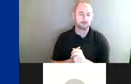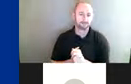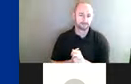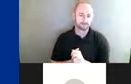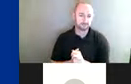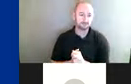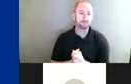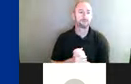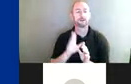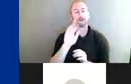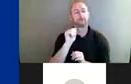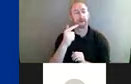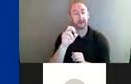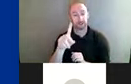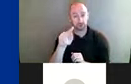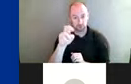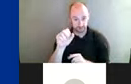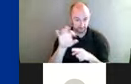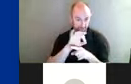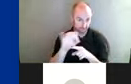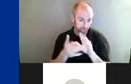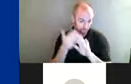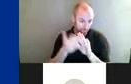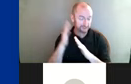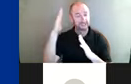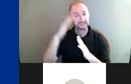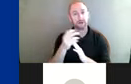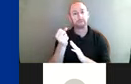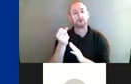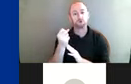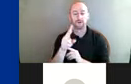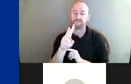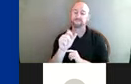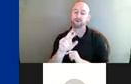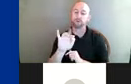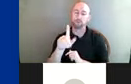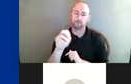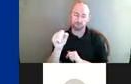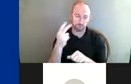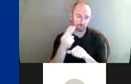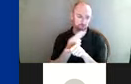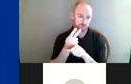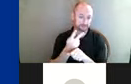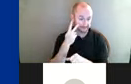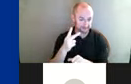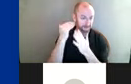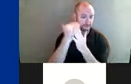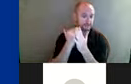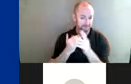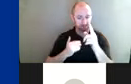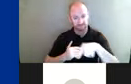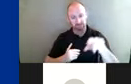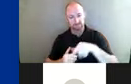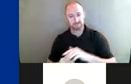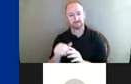After running bag trees function, we took the top 12 ranked variables, which you see listed down